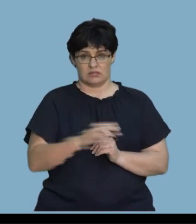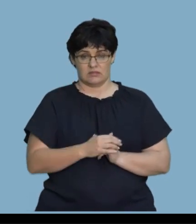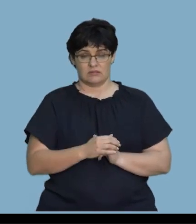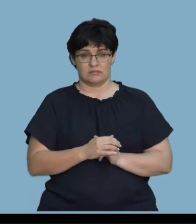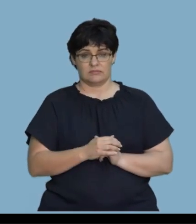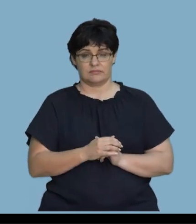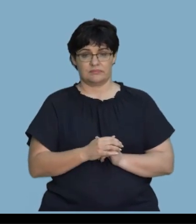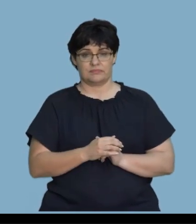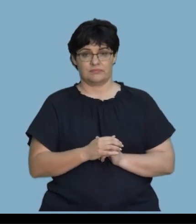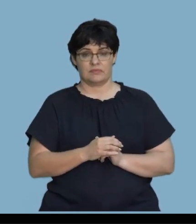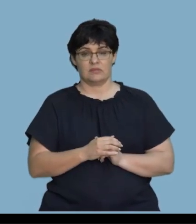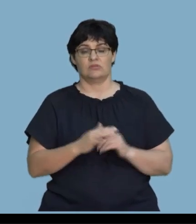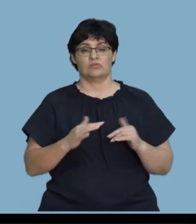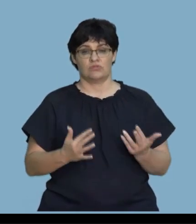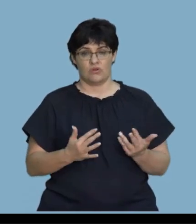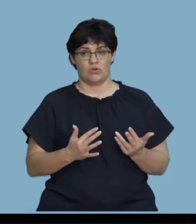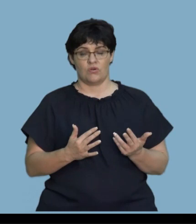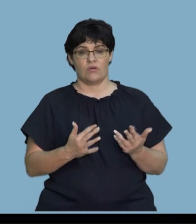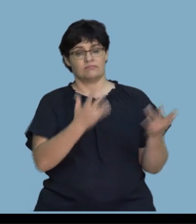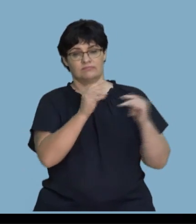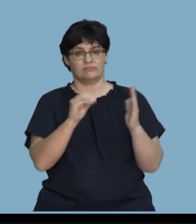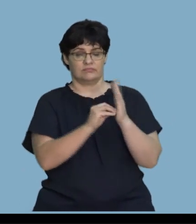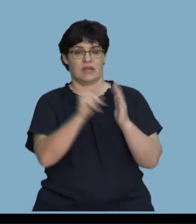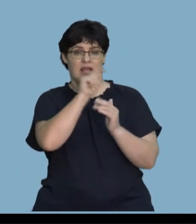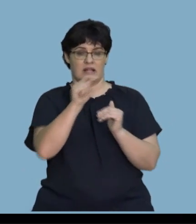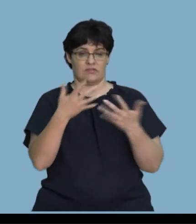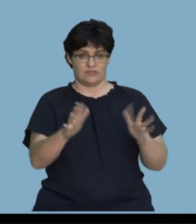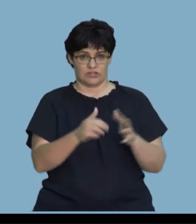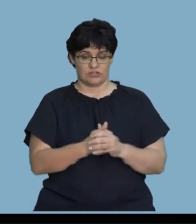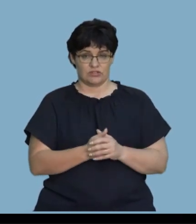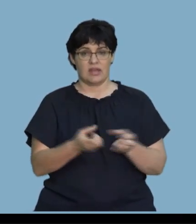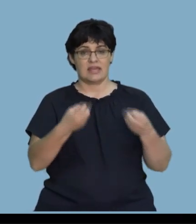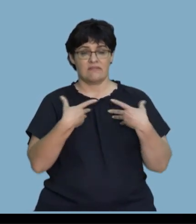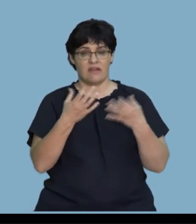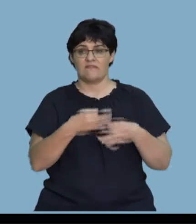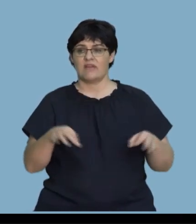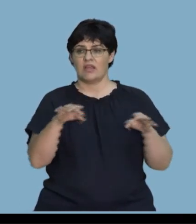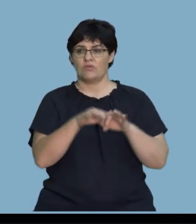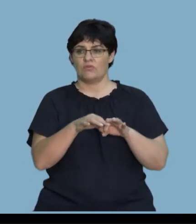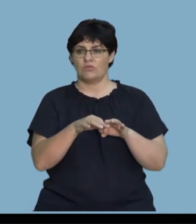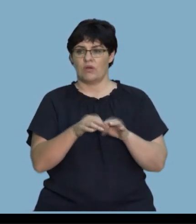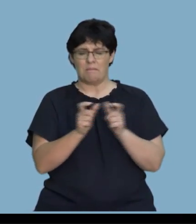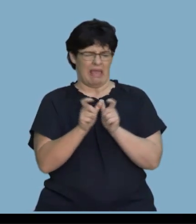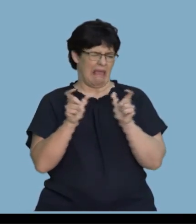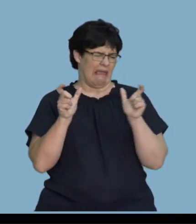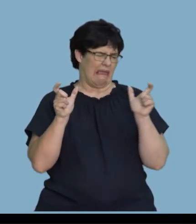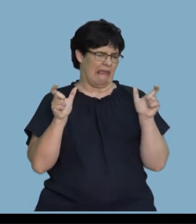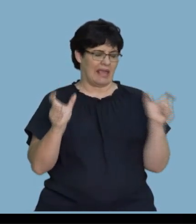square that as well. So we've put that all in our calculator. So it gives us a value that's so huge.